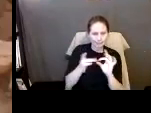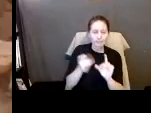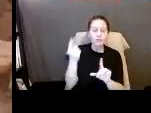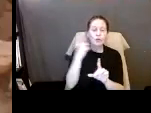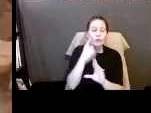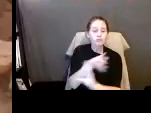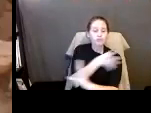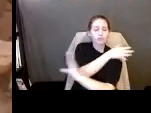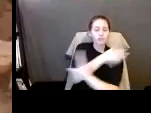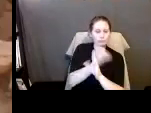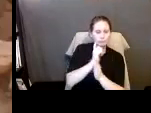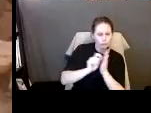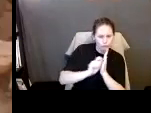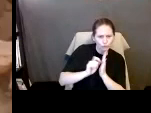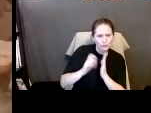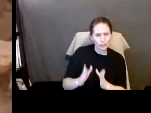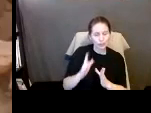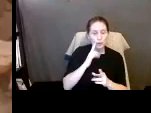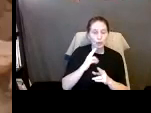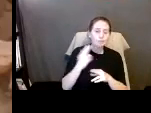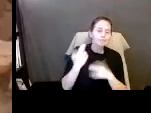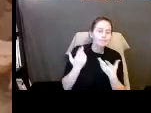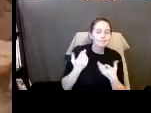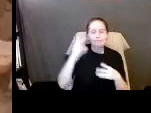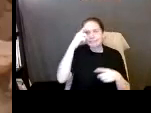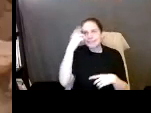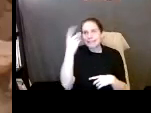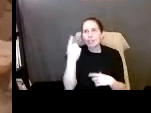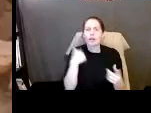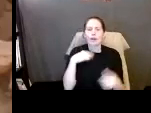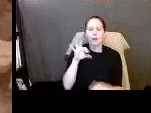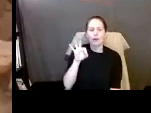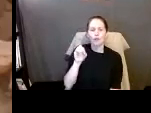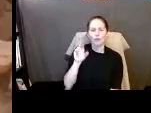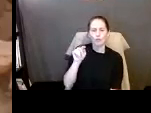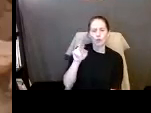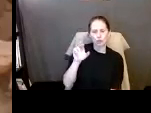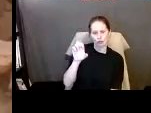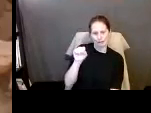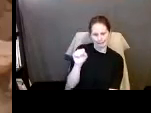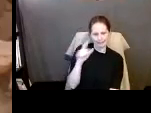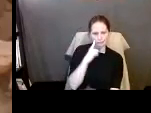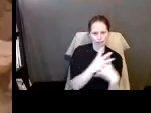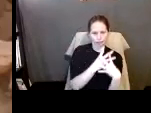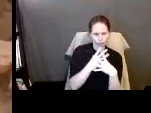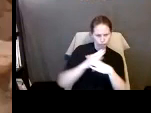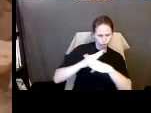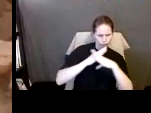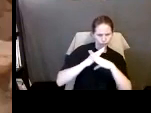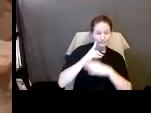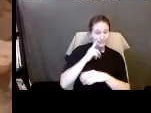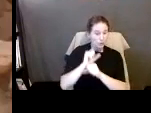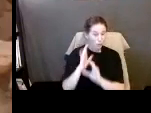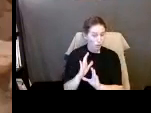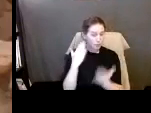scholars suggesting that these buildings were fortresses and that the laborers might have been slaves. So today